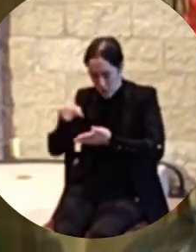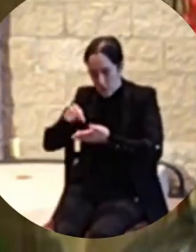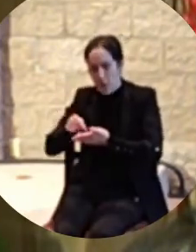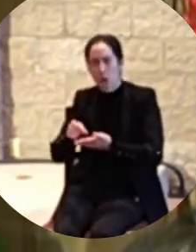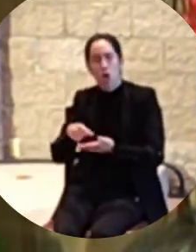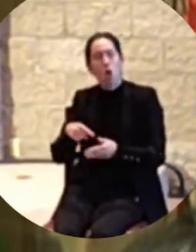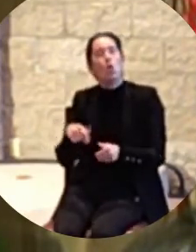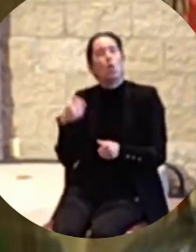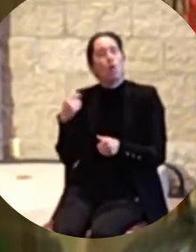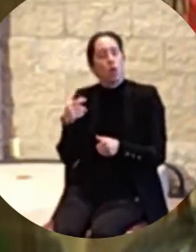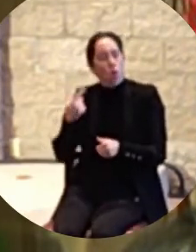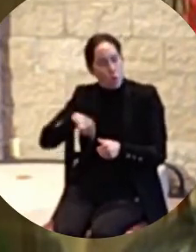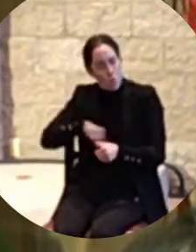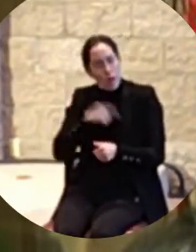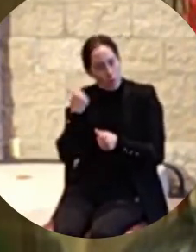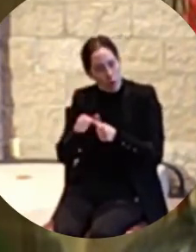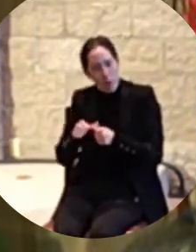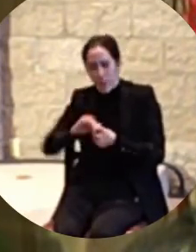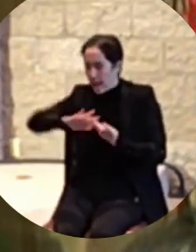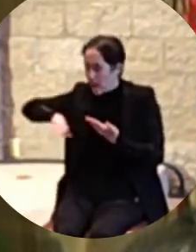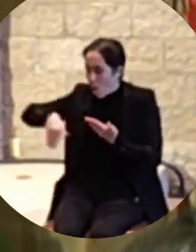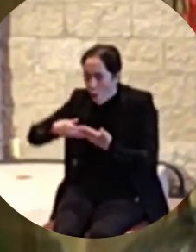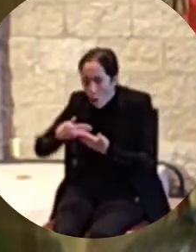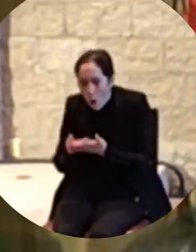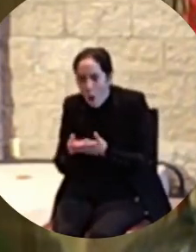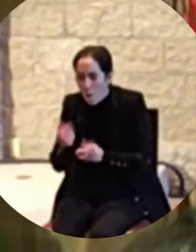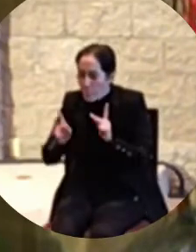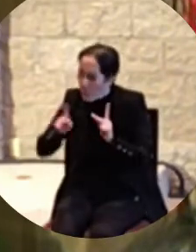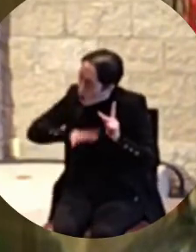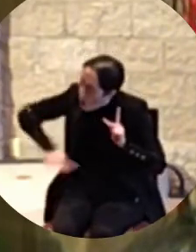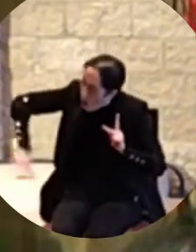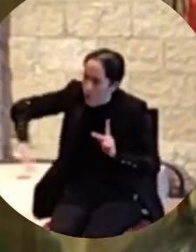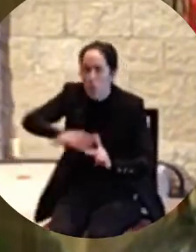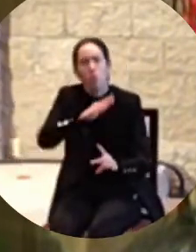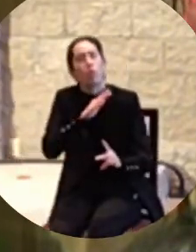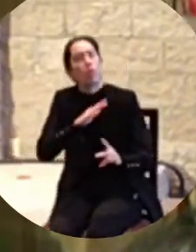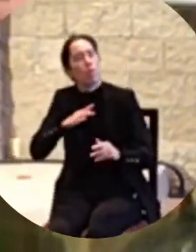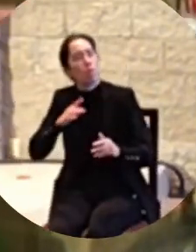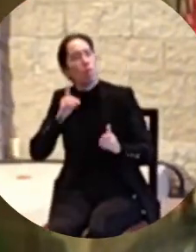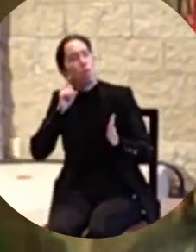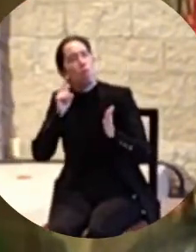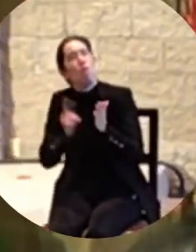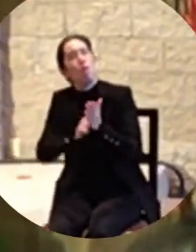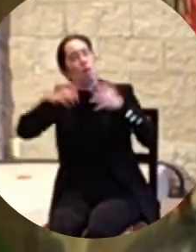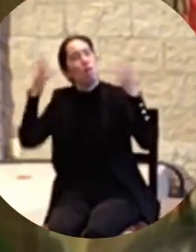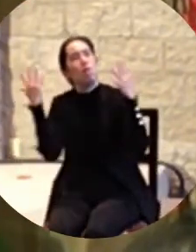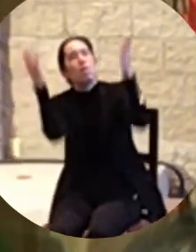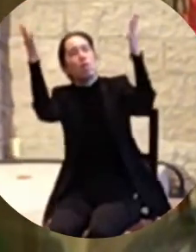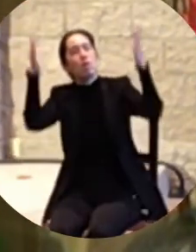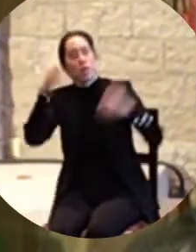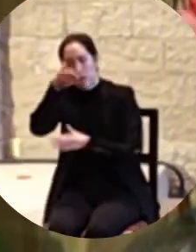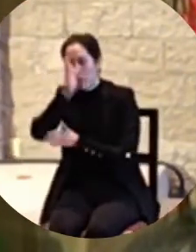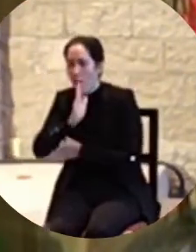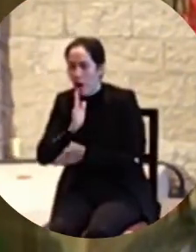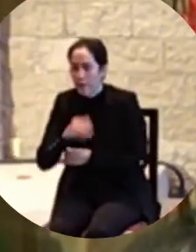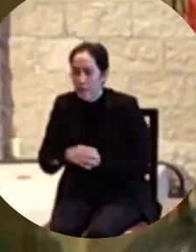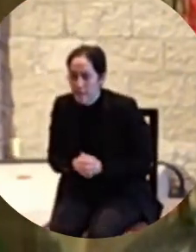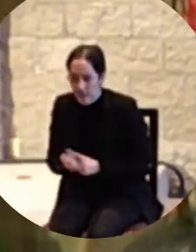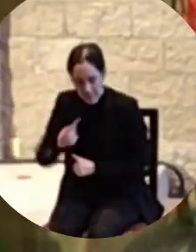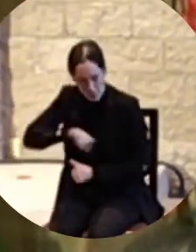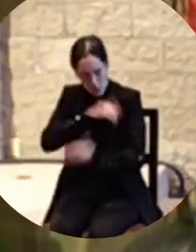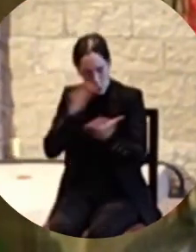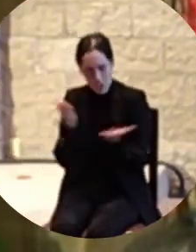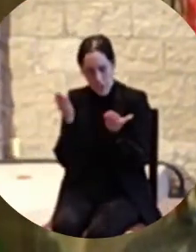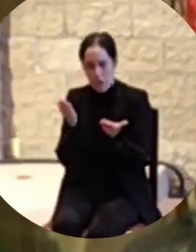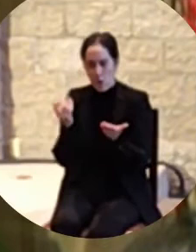God. That we're reminded to be mindful consumers, not mindless consumers, that we are here and we're